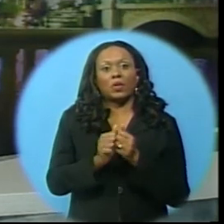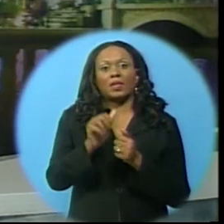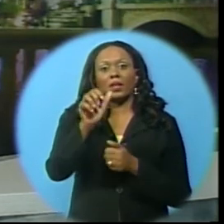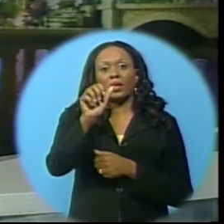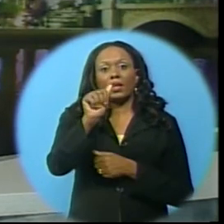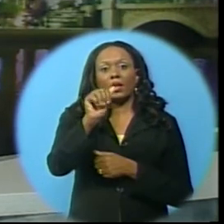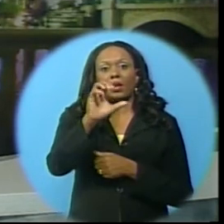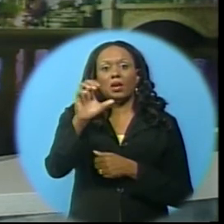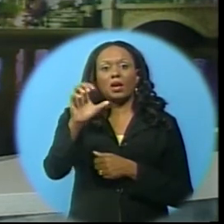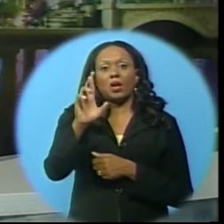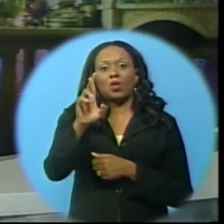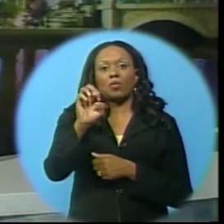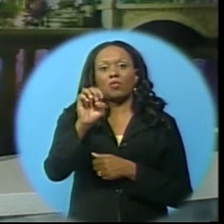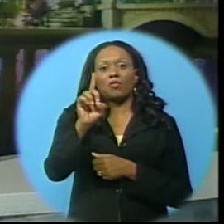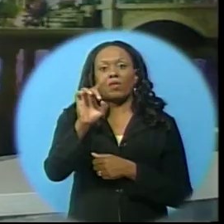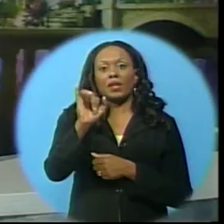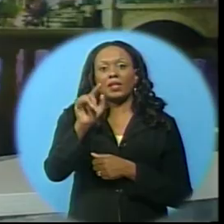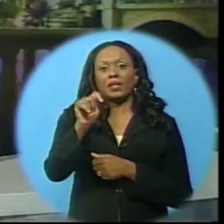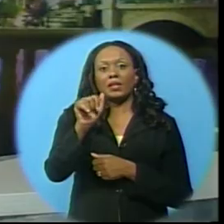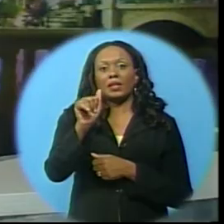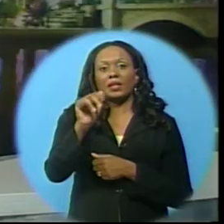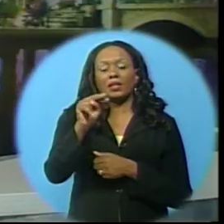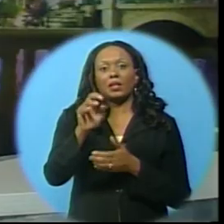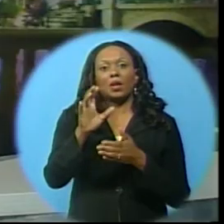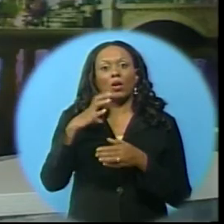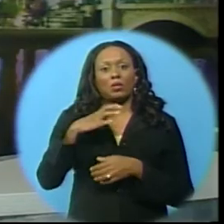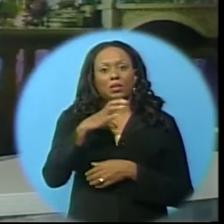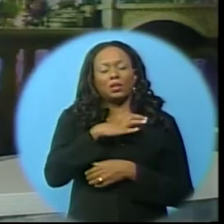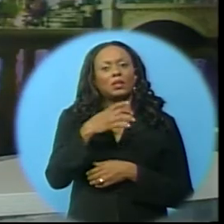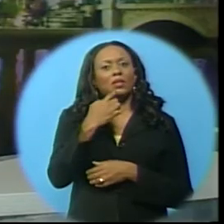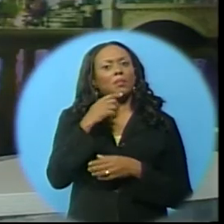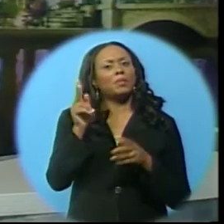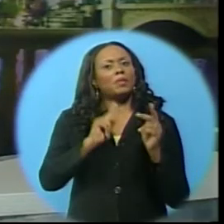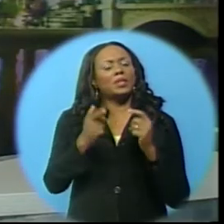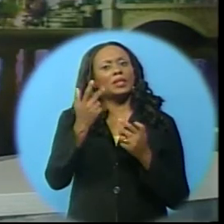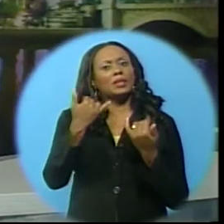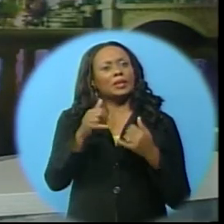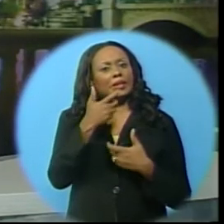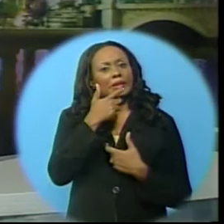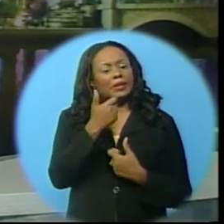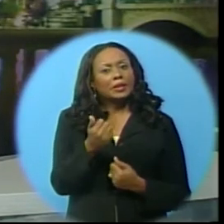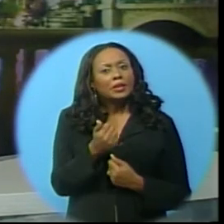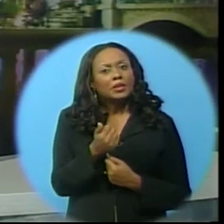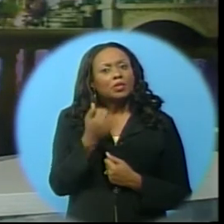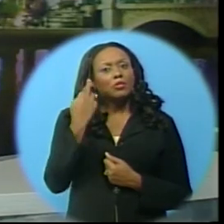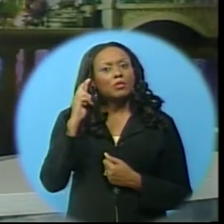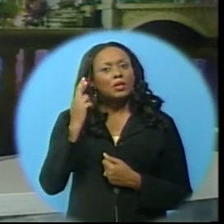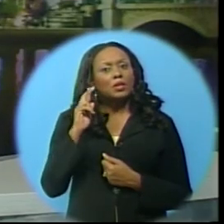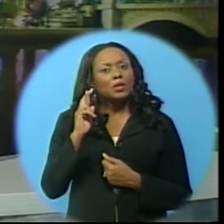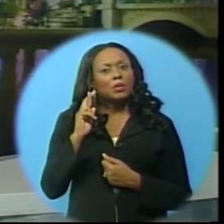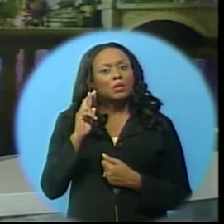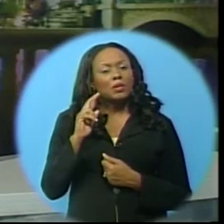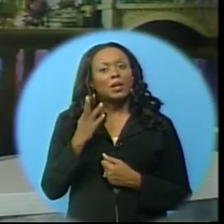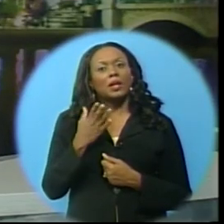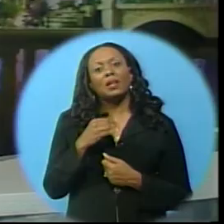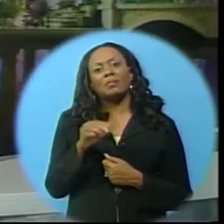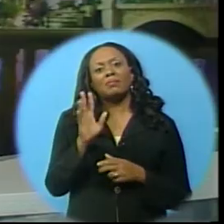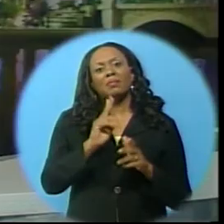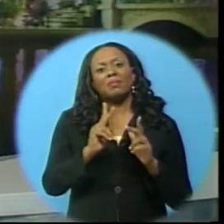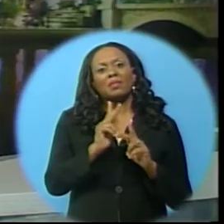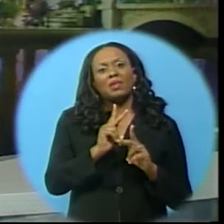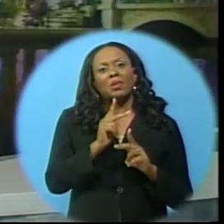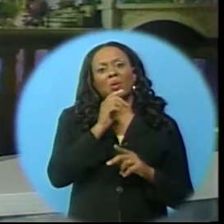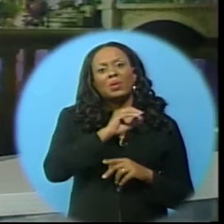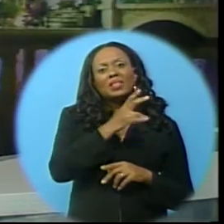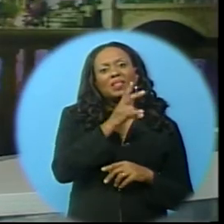Accreditation Council. He says there's still a high level of interest in the field of broadcasting, and while the average age is about 17 to